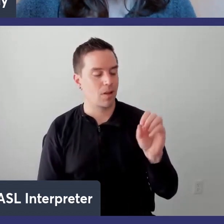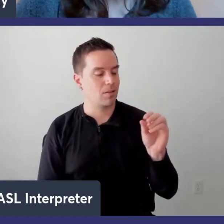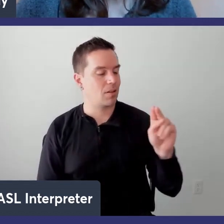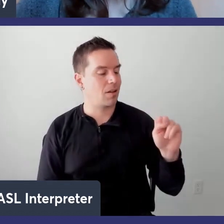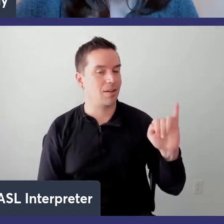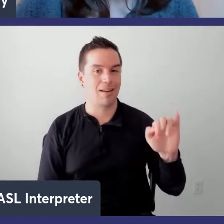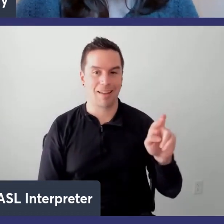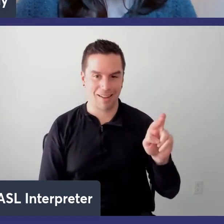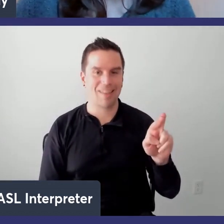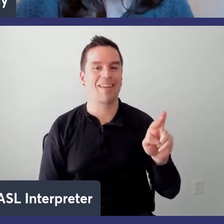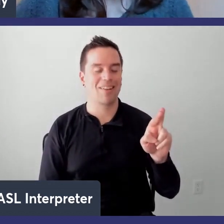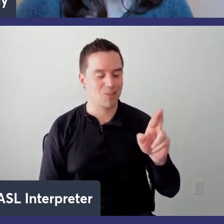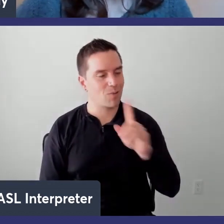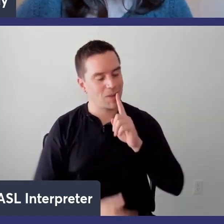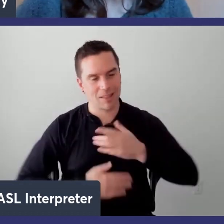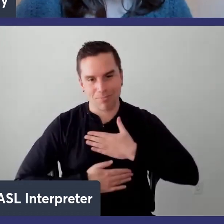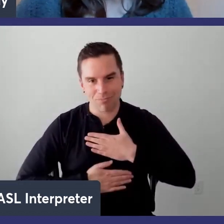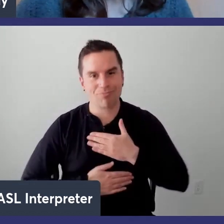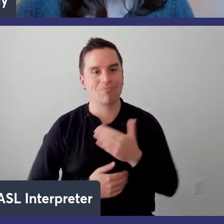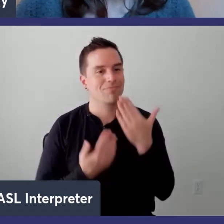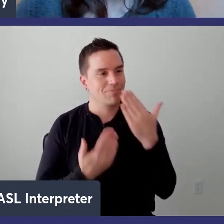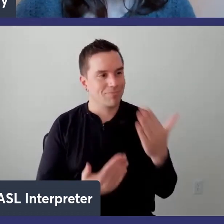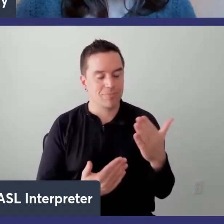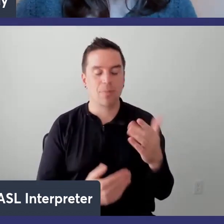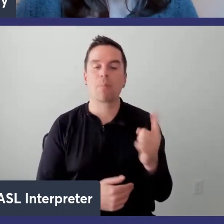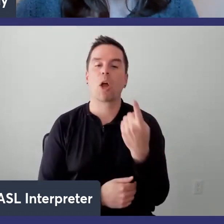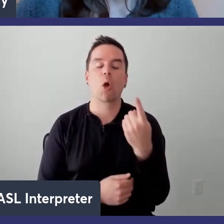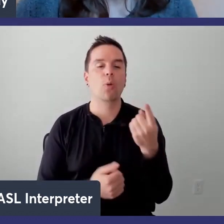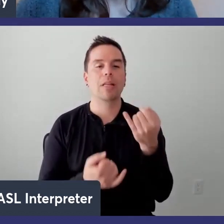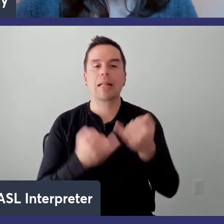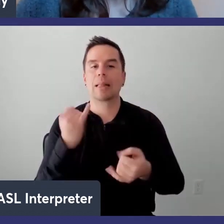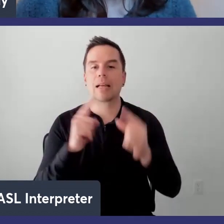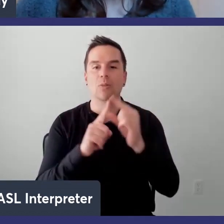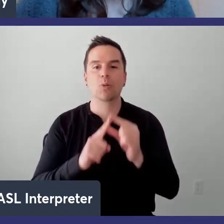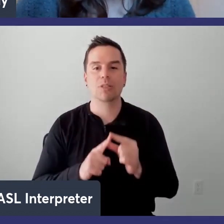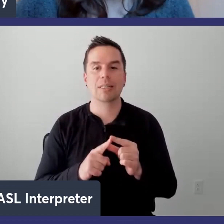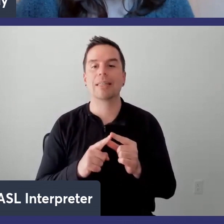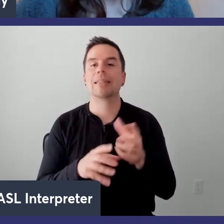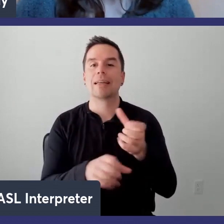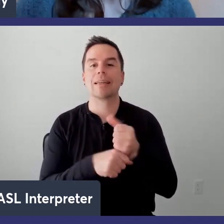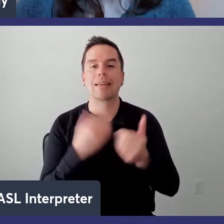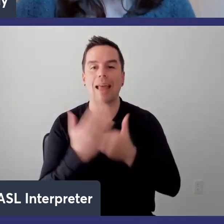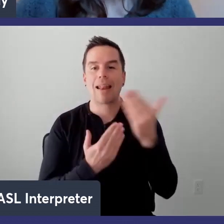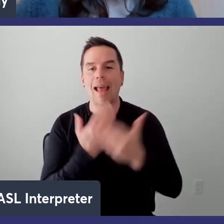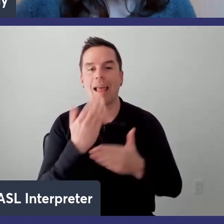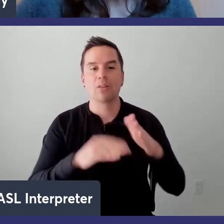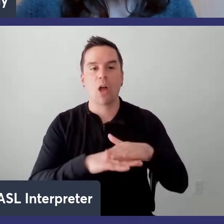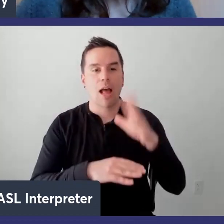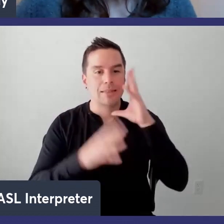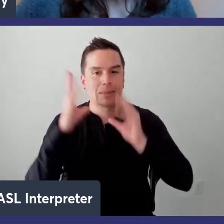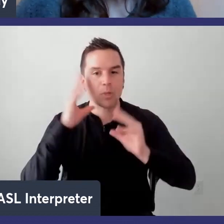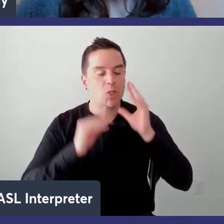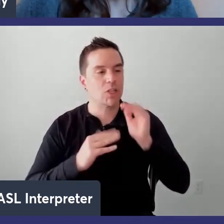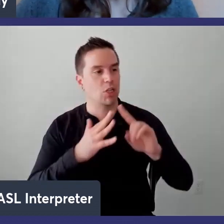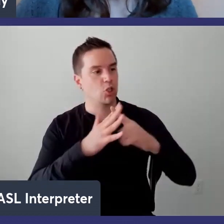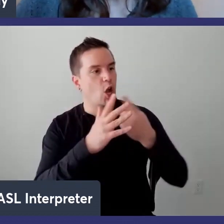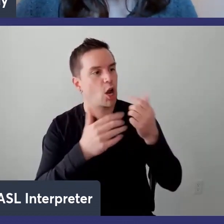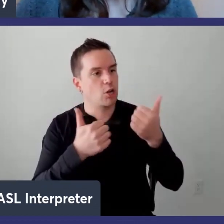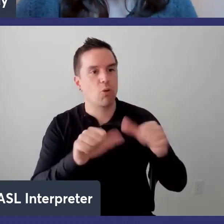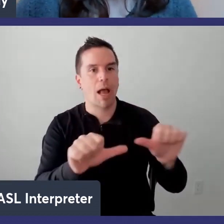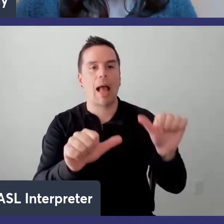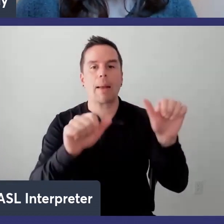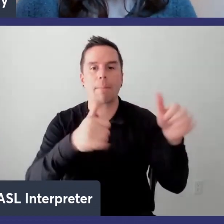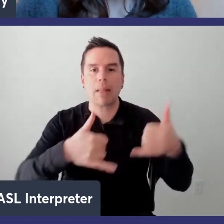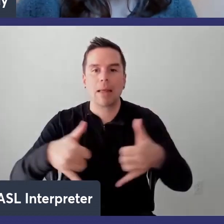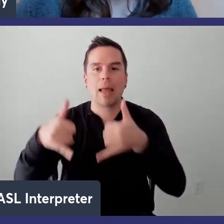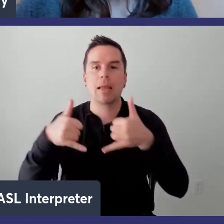so really appreciate it. And my only parting advice is get hands-on, start trying it, because we want to hear from you what else we